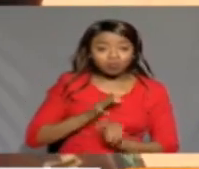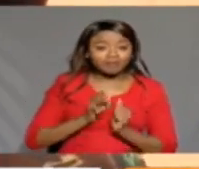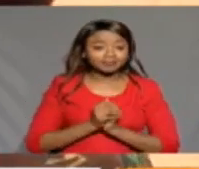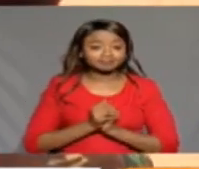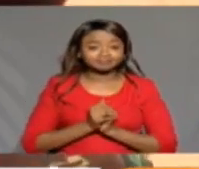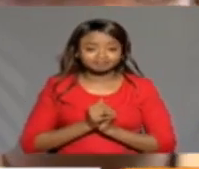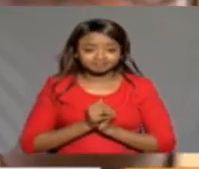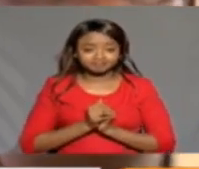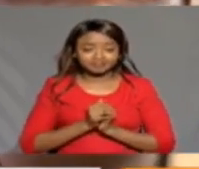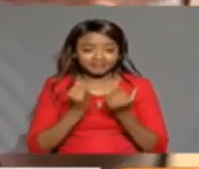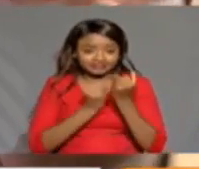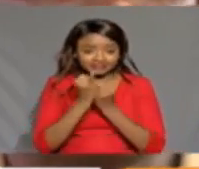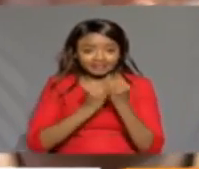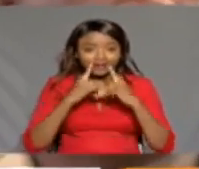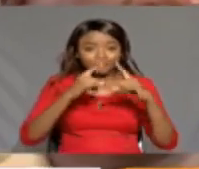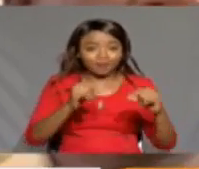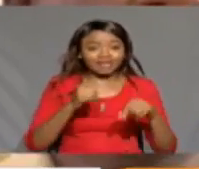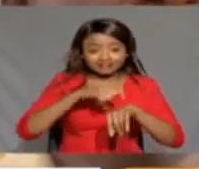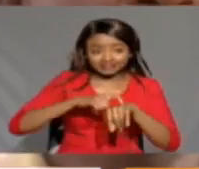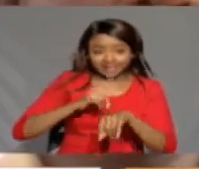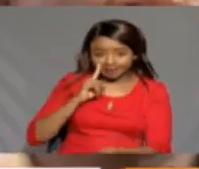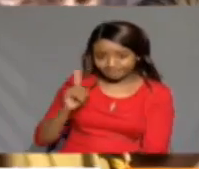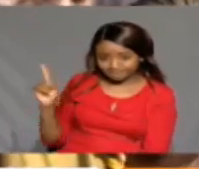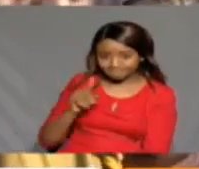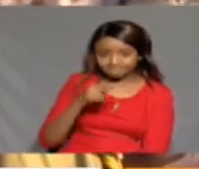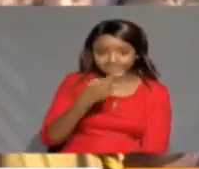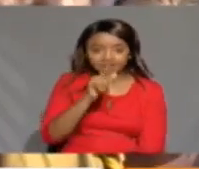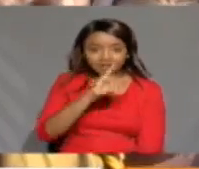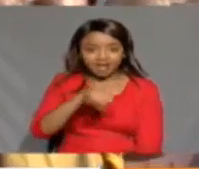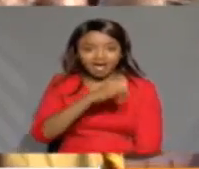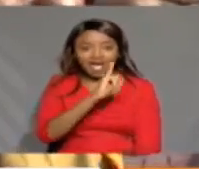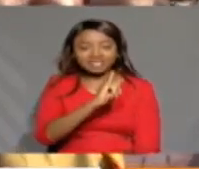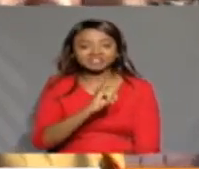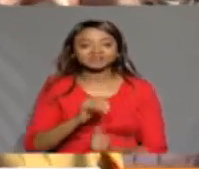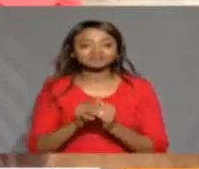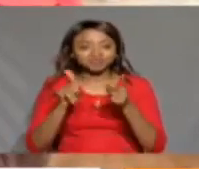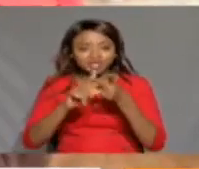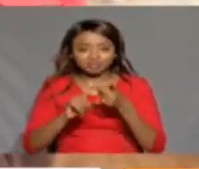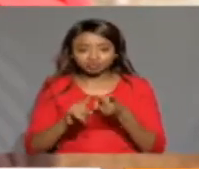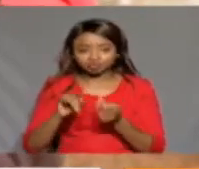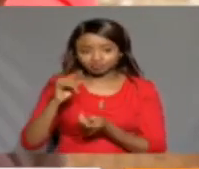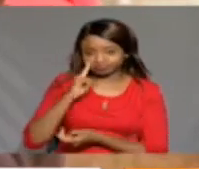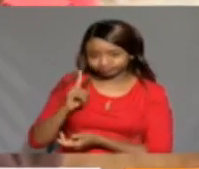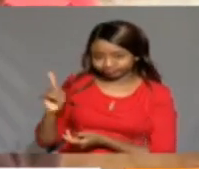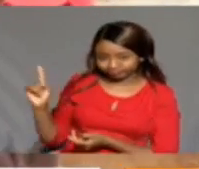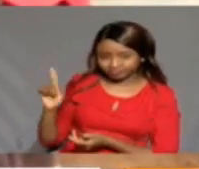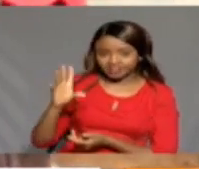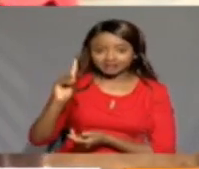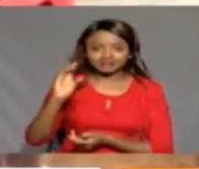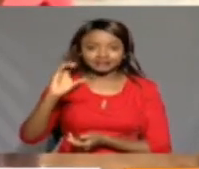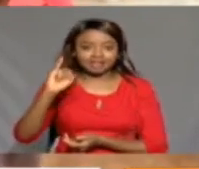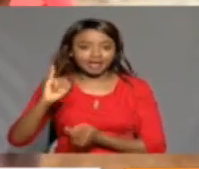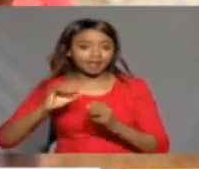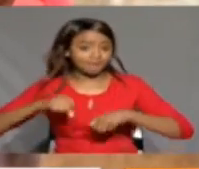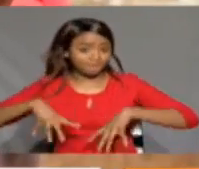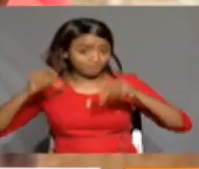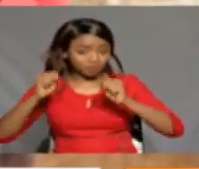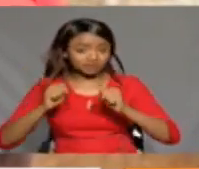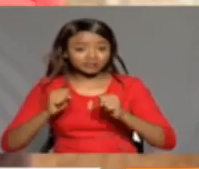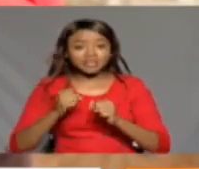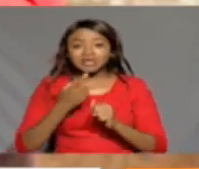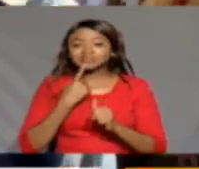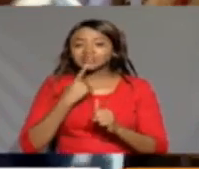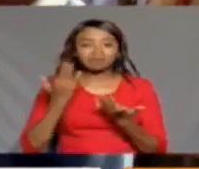after DPP Nurdin Haji, Inspector General of Police Hilary Mutyambai, and DCI boss George Kinoti